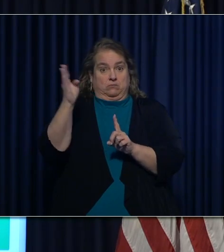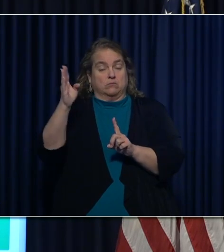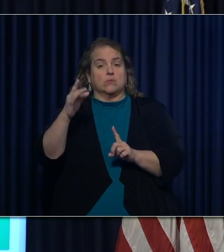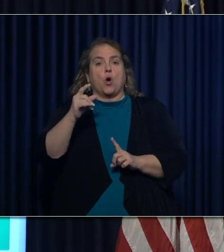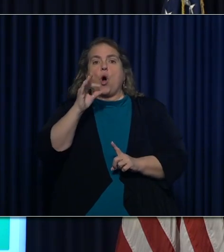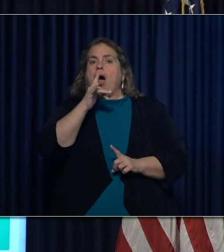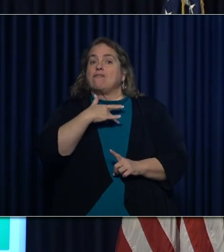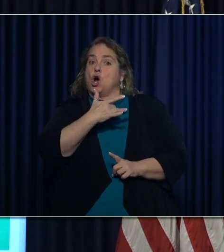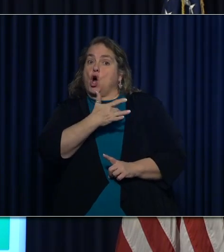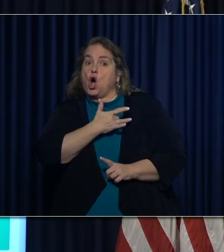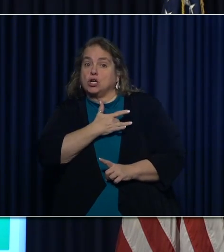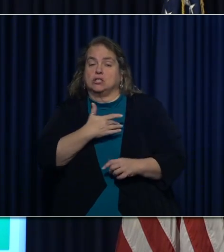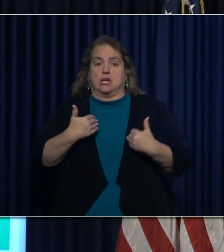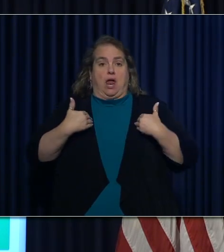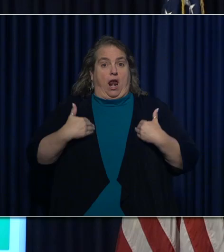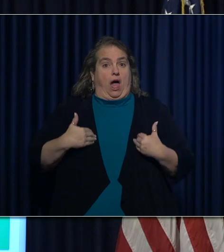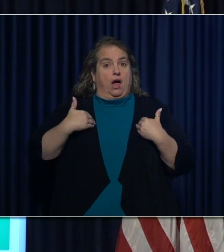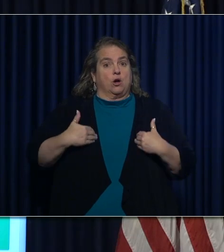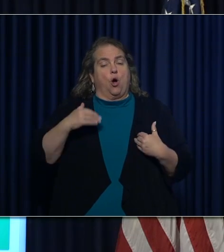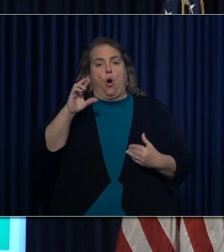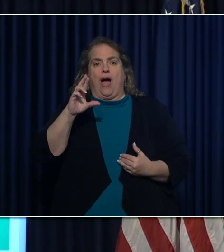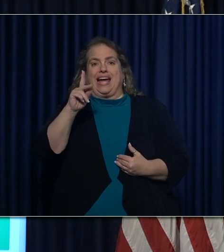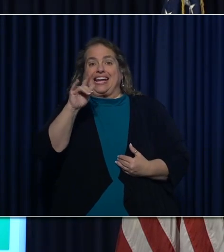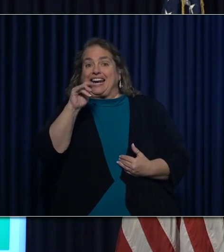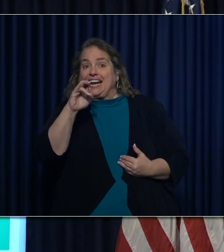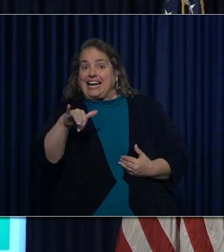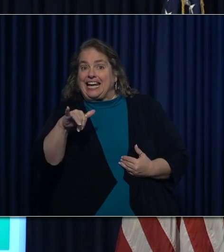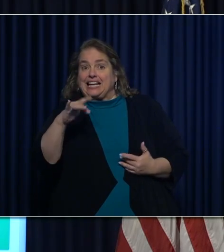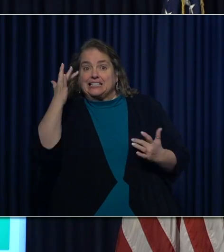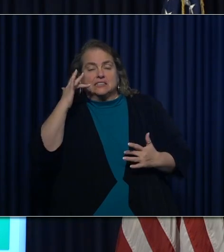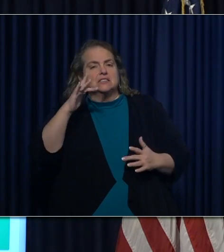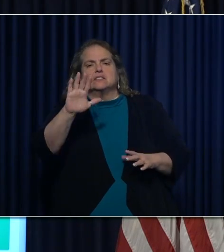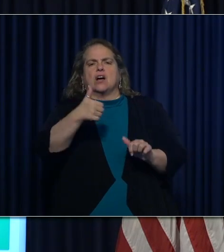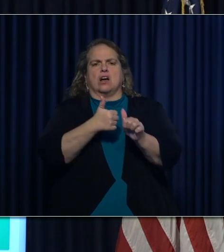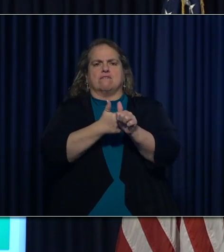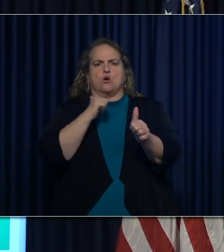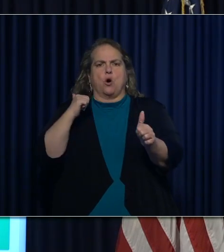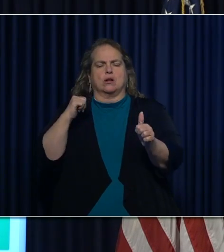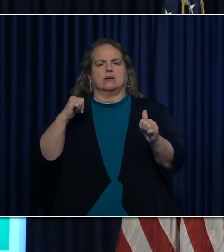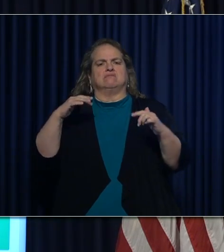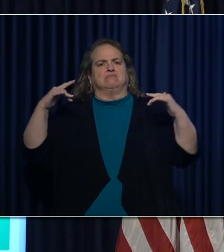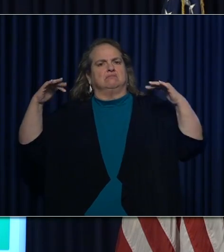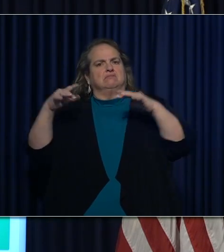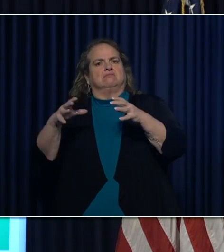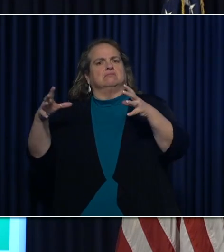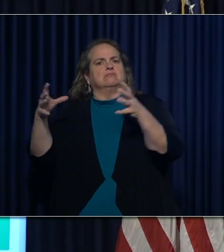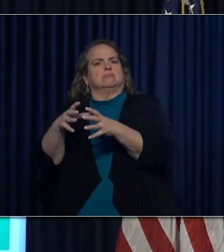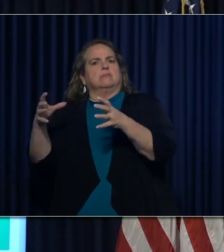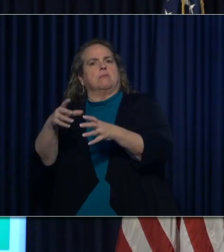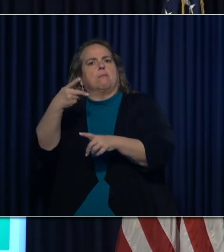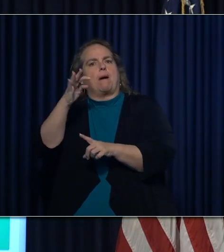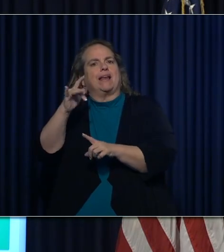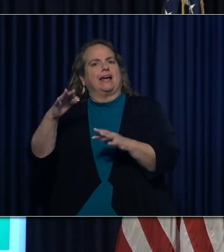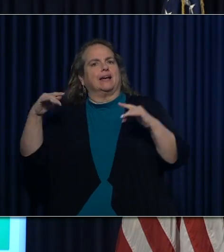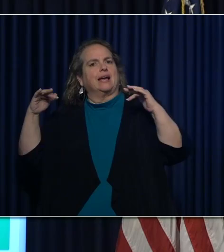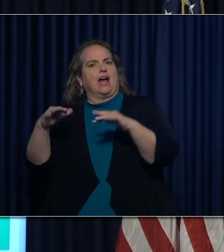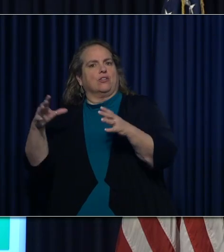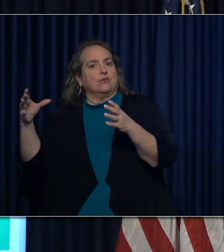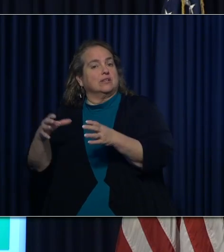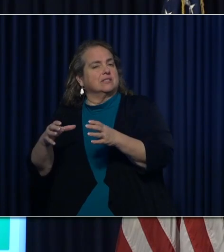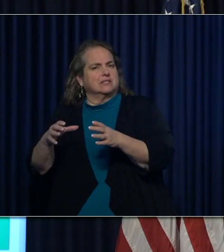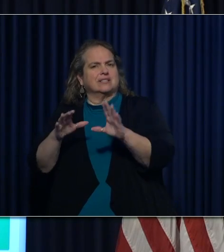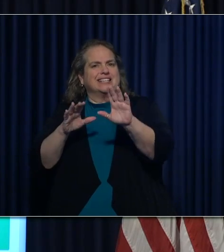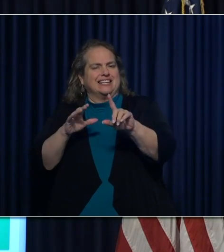or kidney disease to avoid public gatherings as much as possible. That is